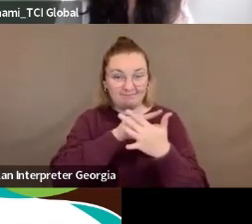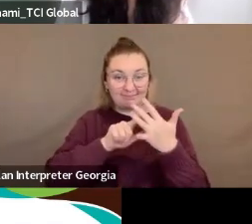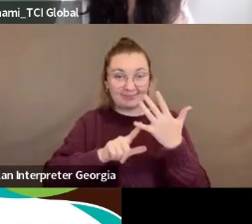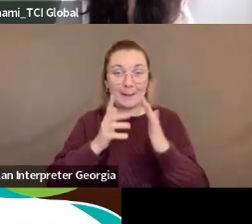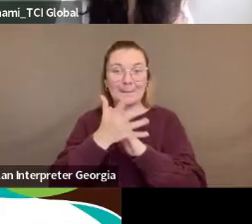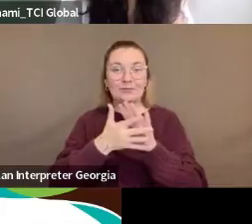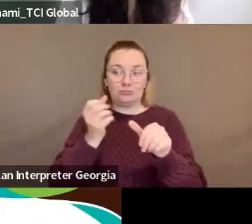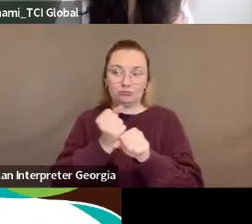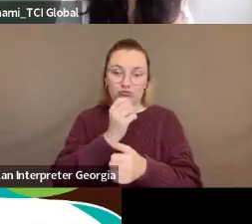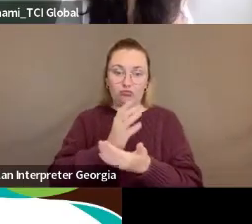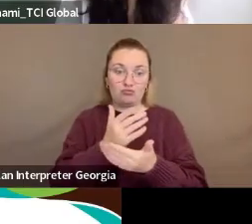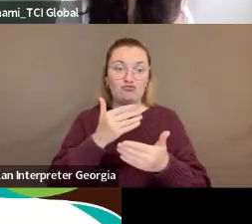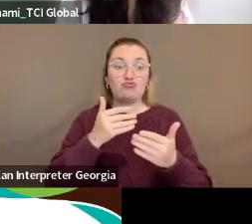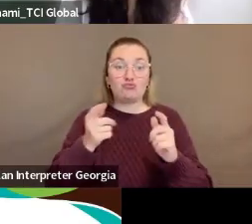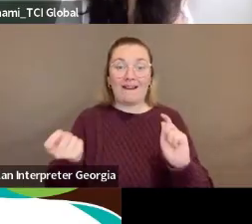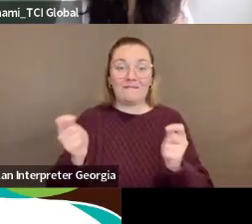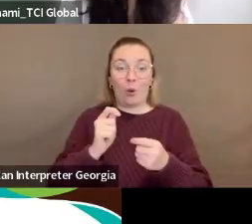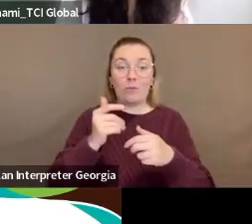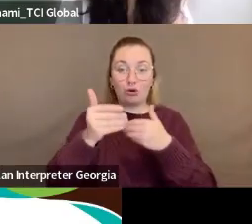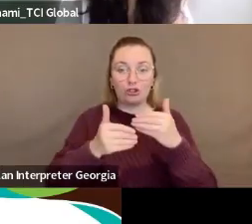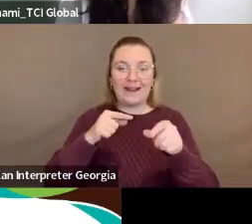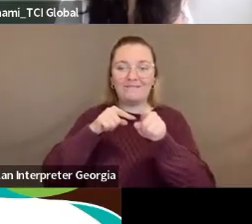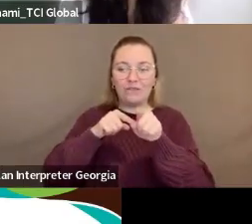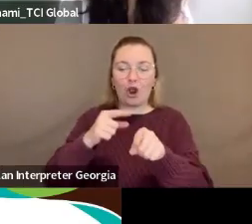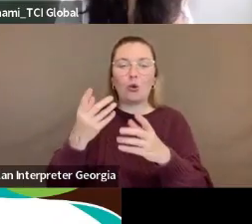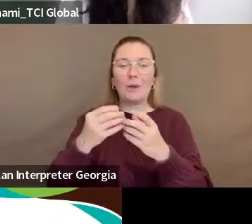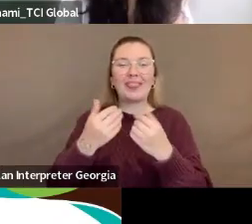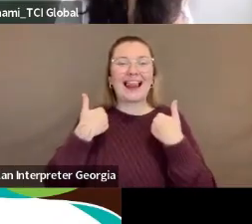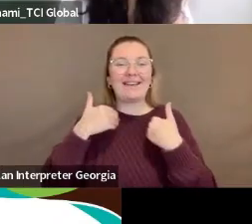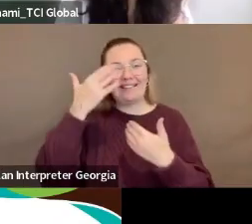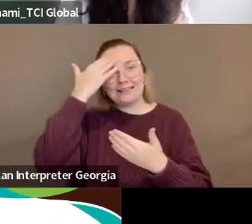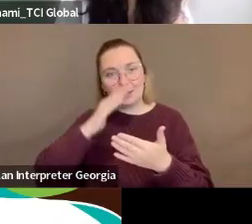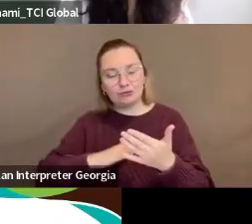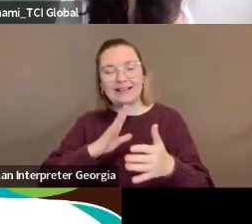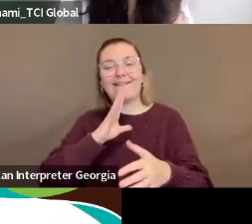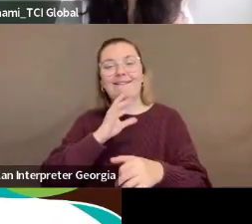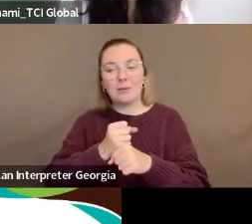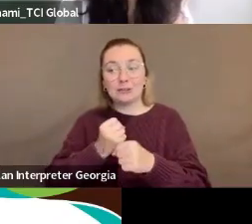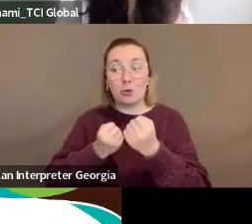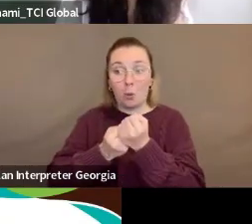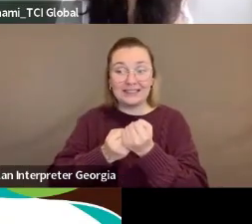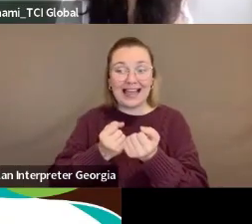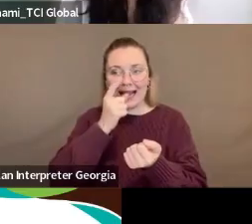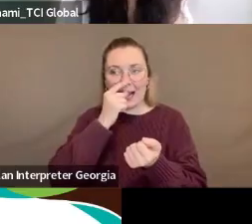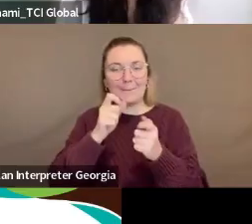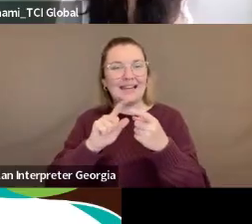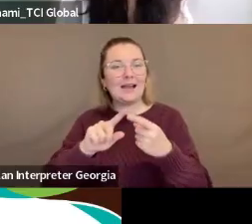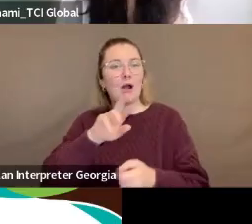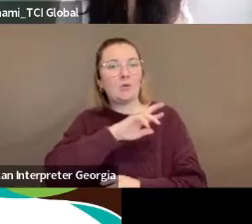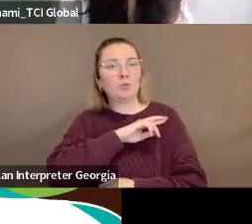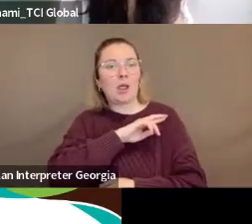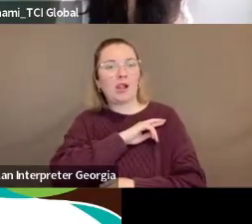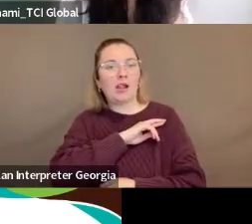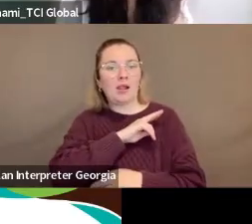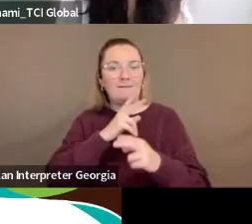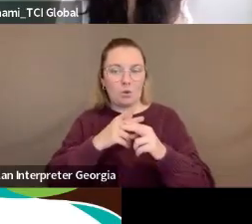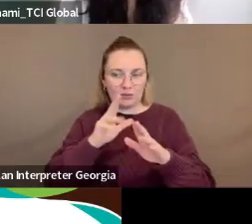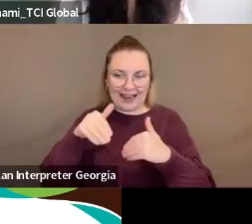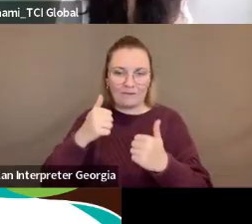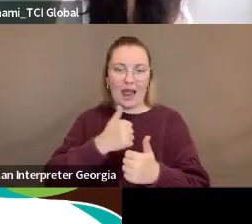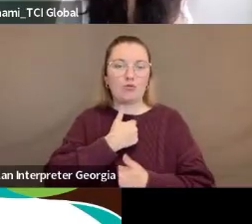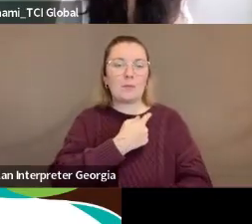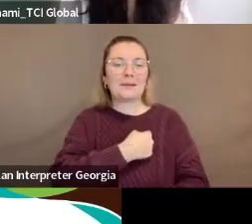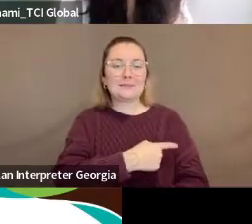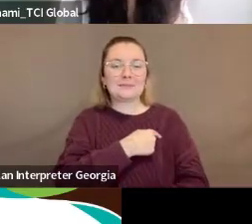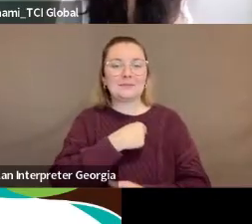ensure that reform processes are informed by lived experience and that governments are supported and held to account in delivering on commitments. We